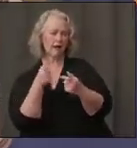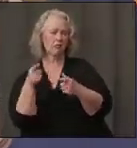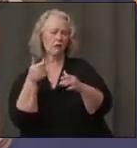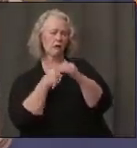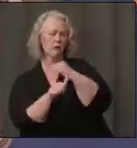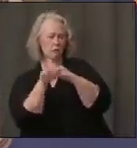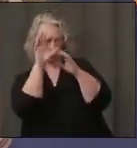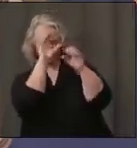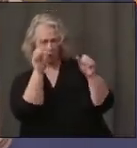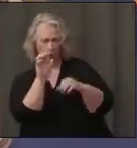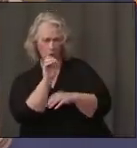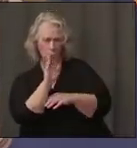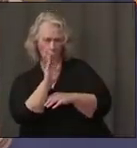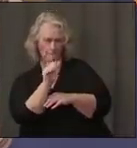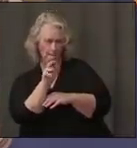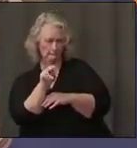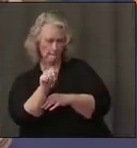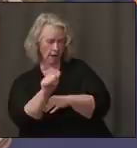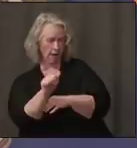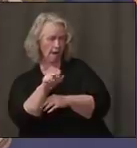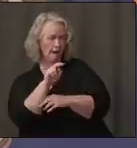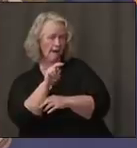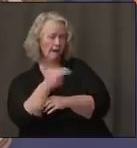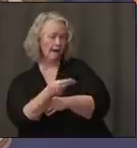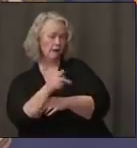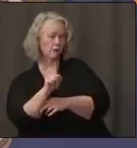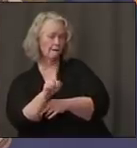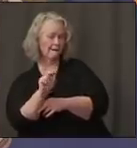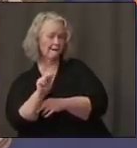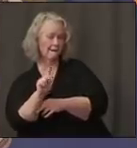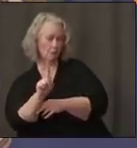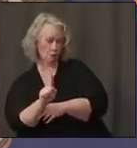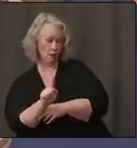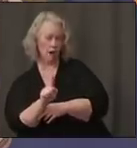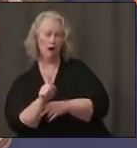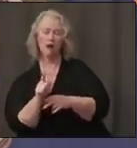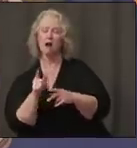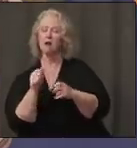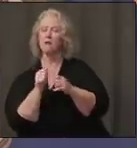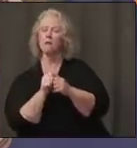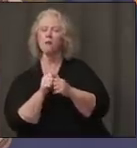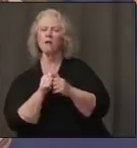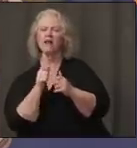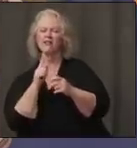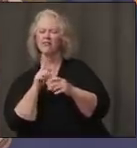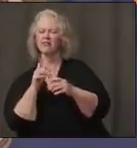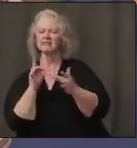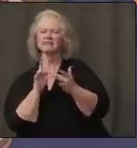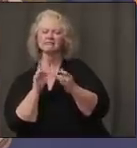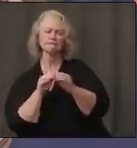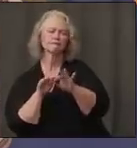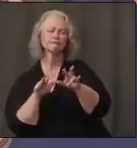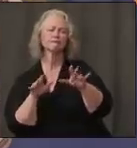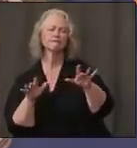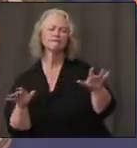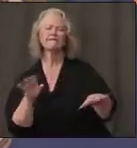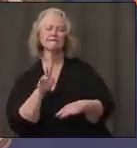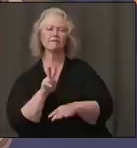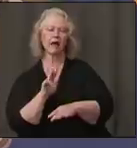administration, H1N1, dealing with the contagious viruses, has some real experience there on the front